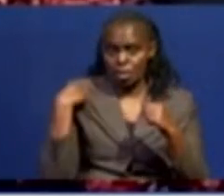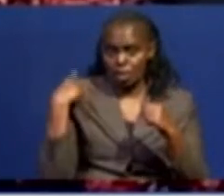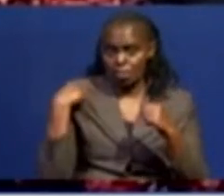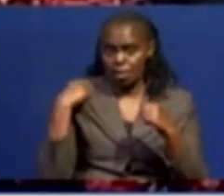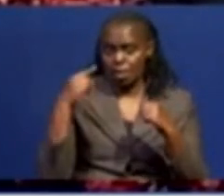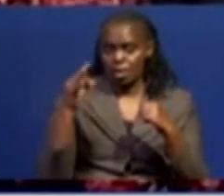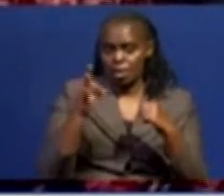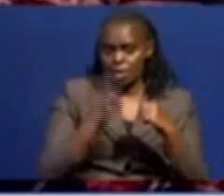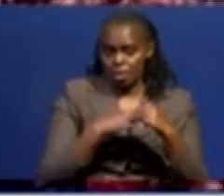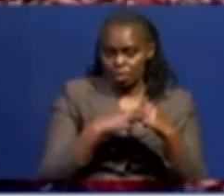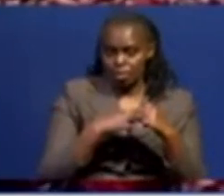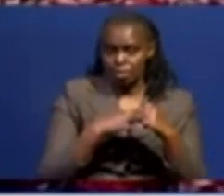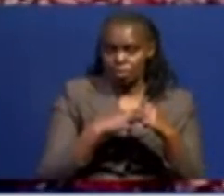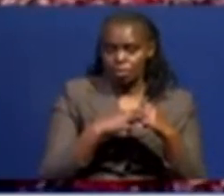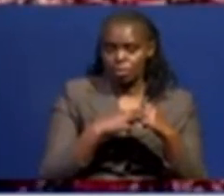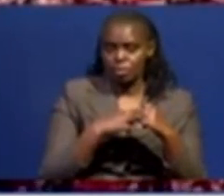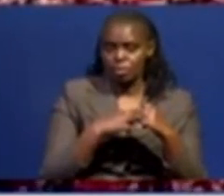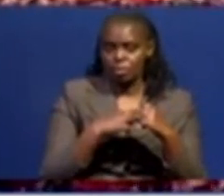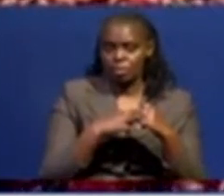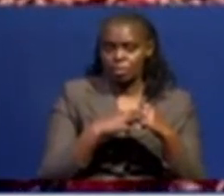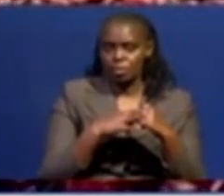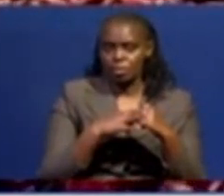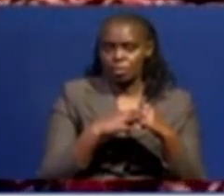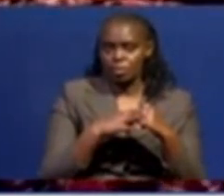Number 8.